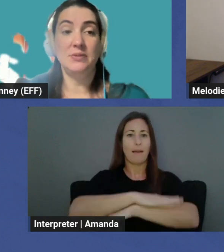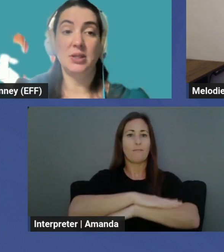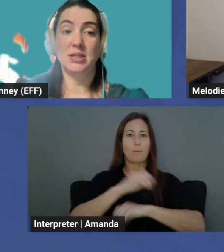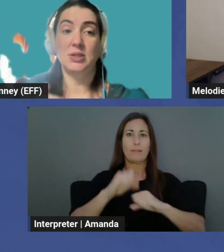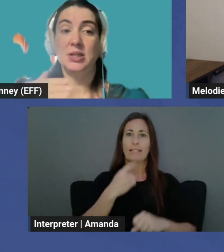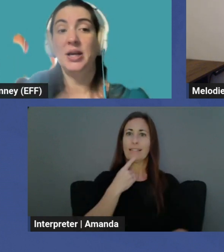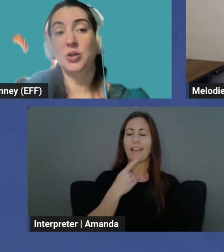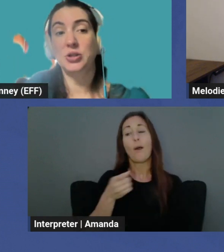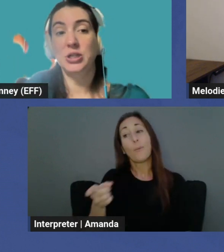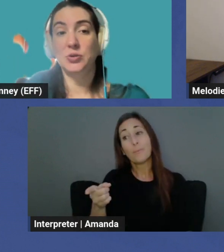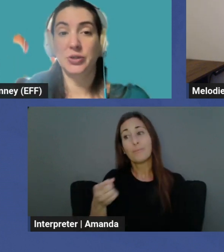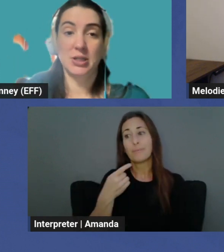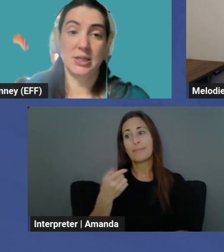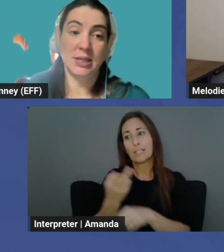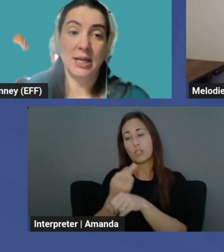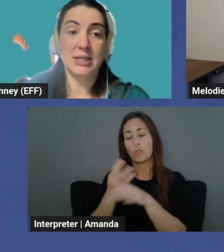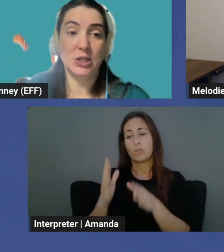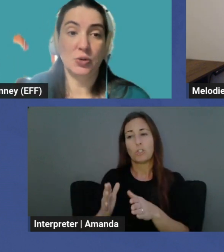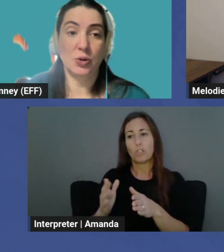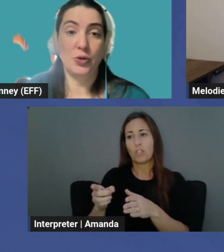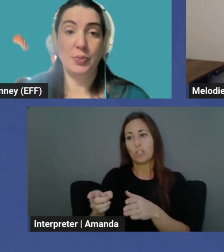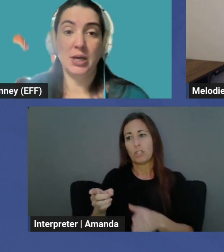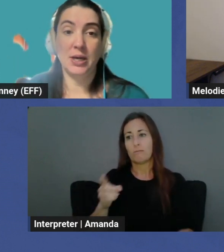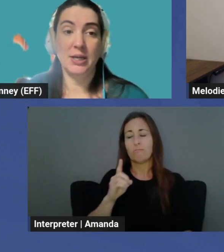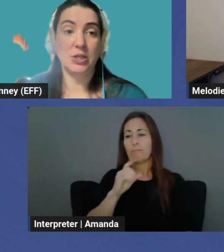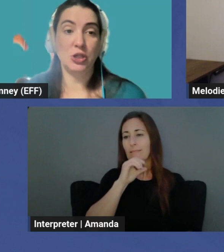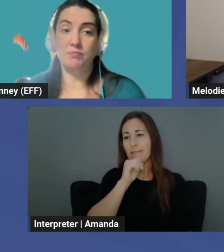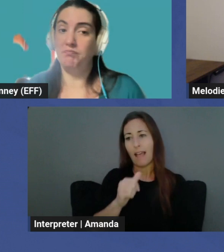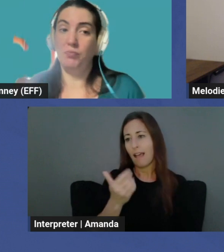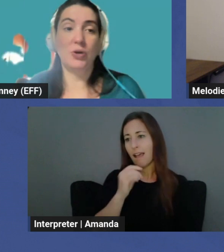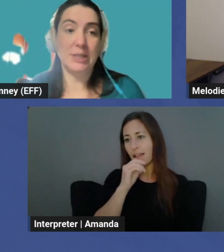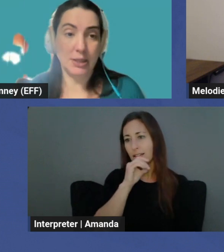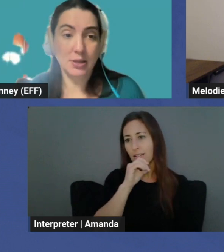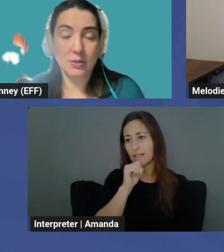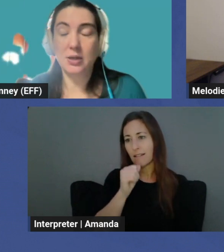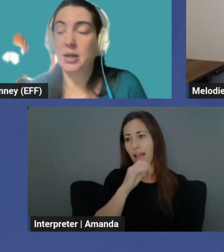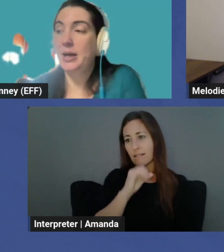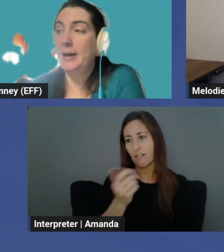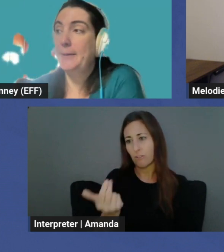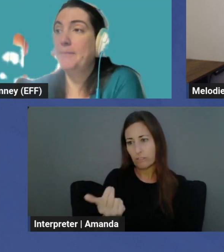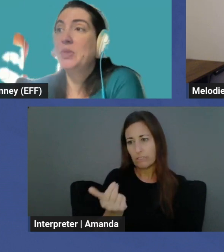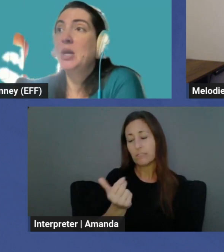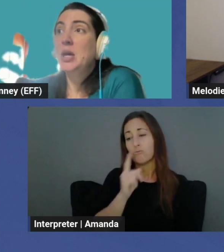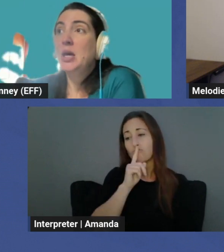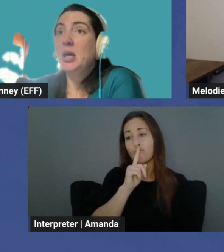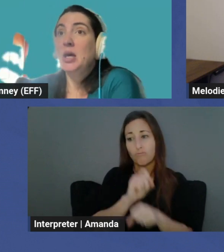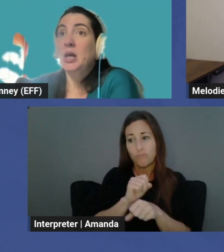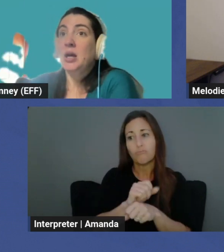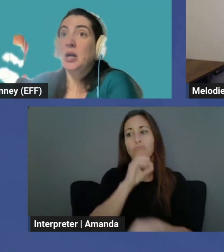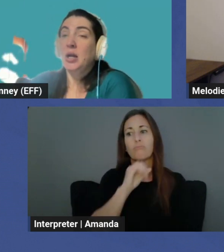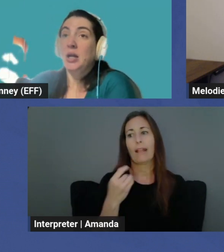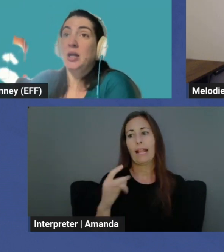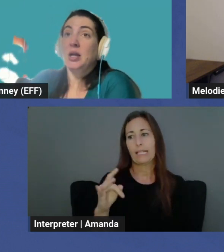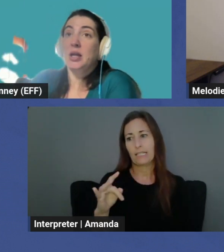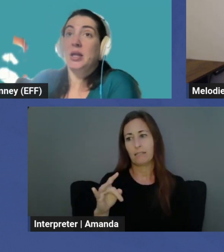to believe that this is not a 13-year-old, that this is an 18-year-old because reasons.